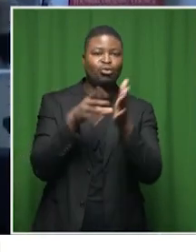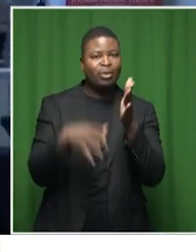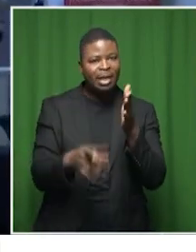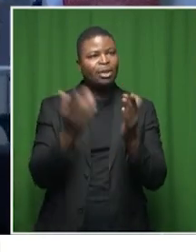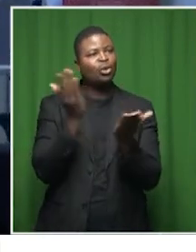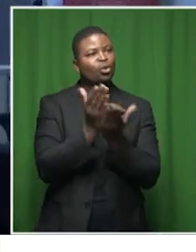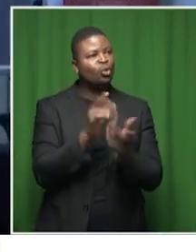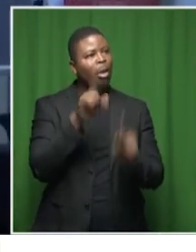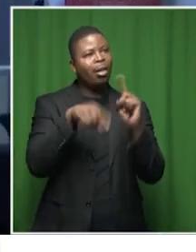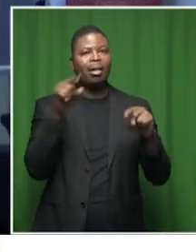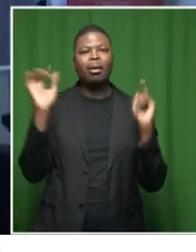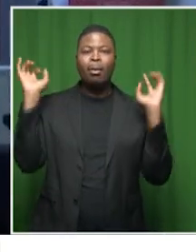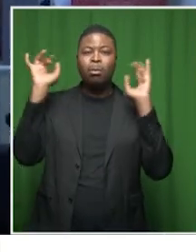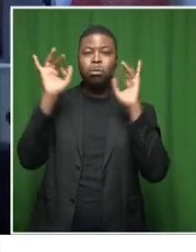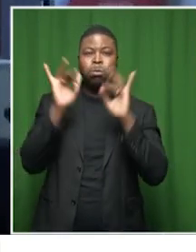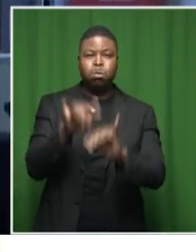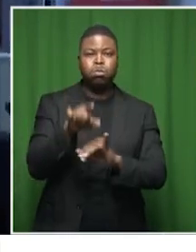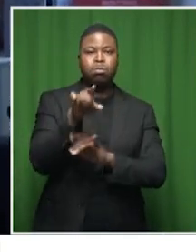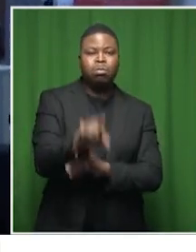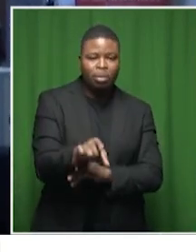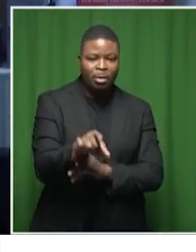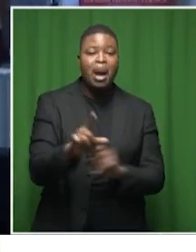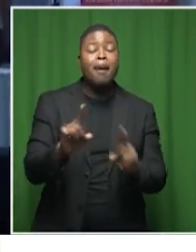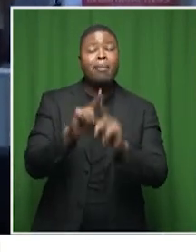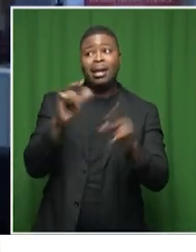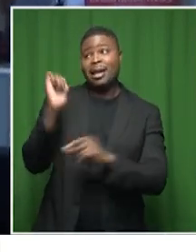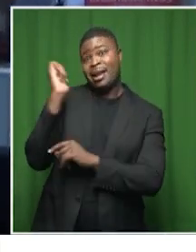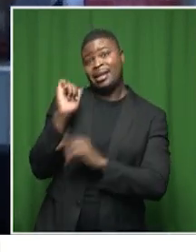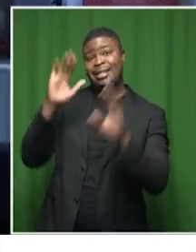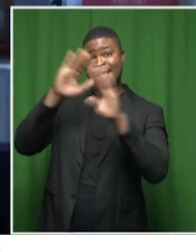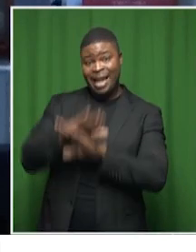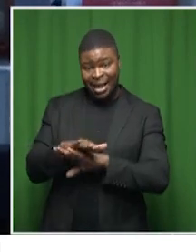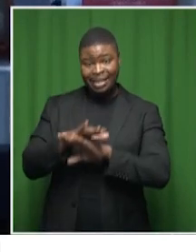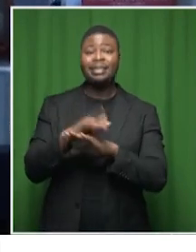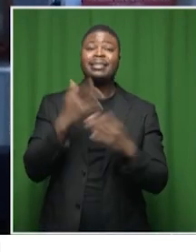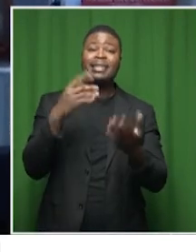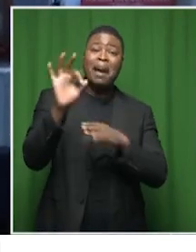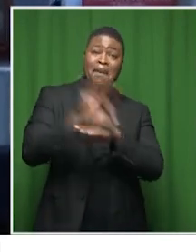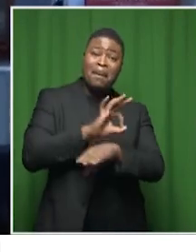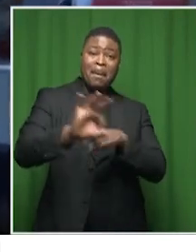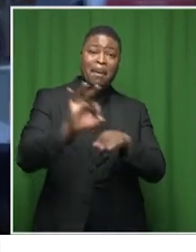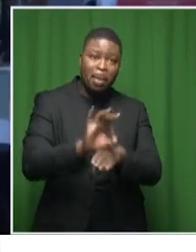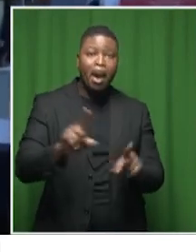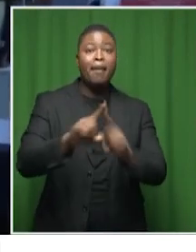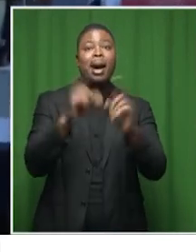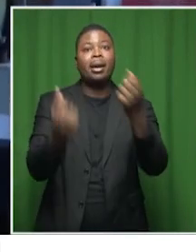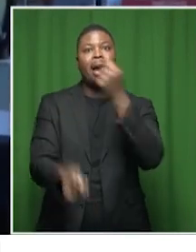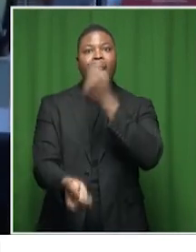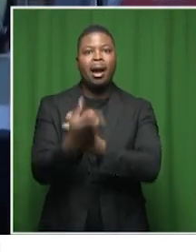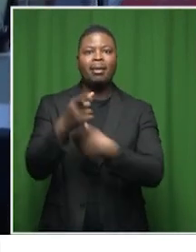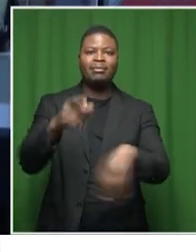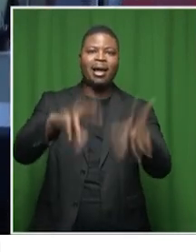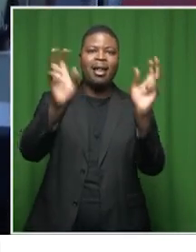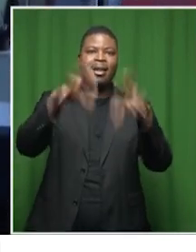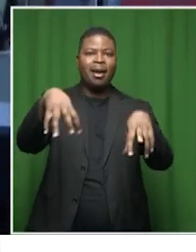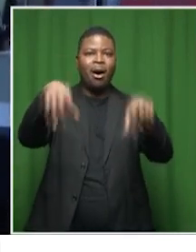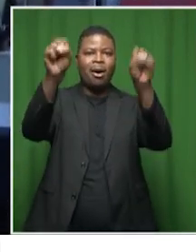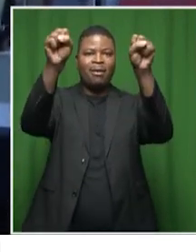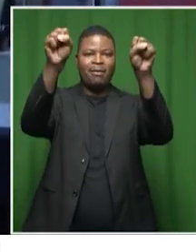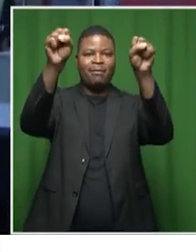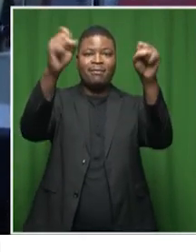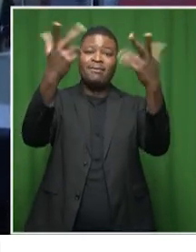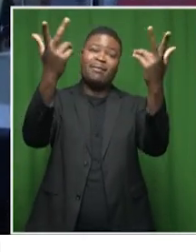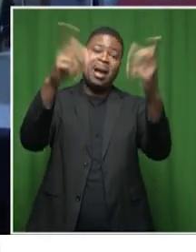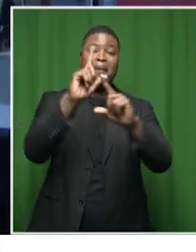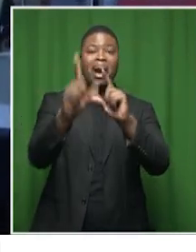exhibitors. Well, I was told that unfortunately last night they were setting up, and then bang, load shedding hit. So they all had to leave and are coming back this morning,